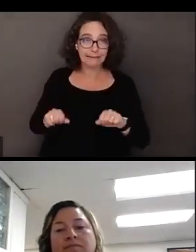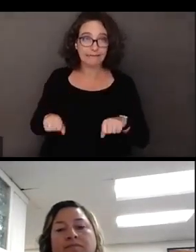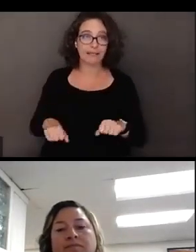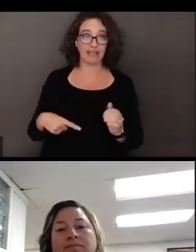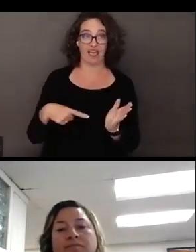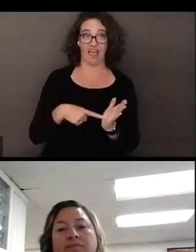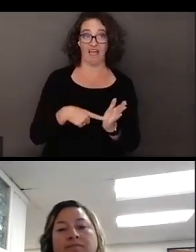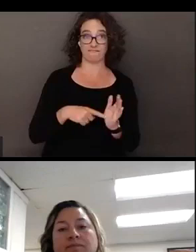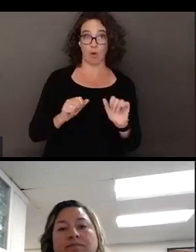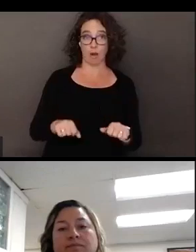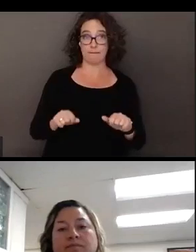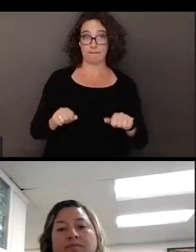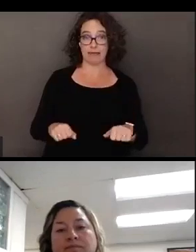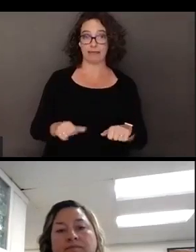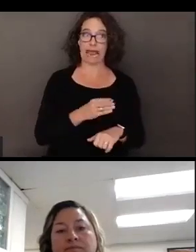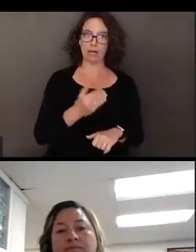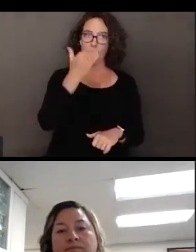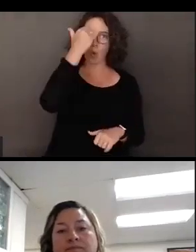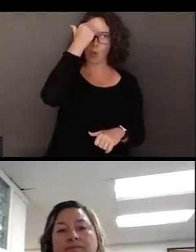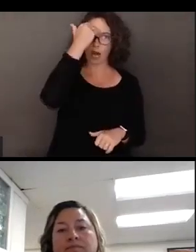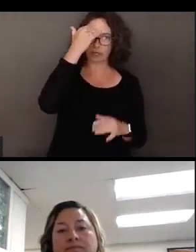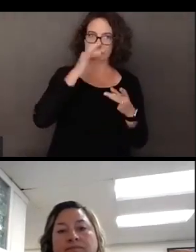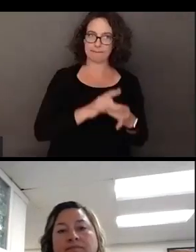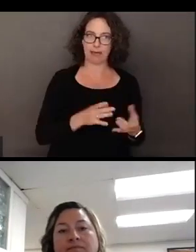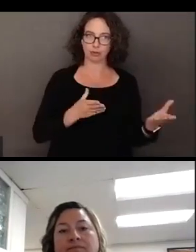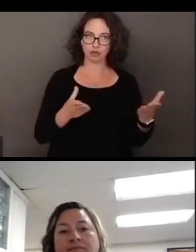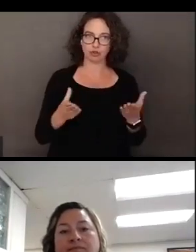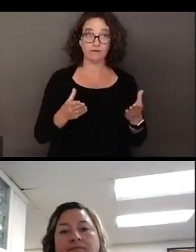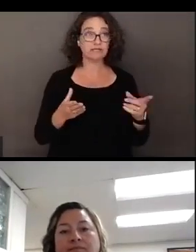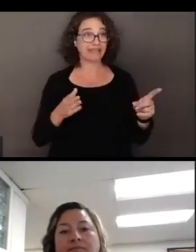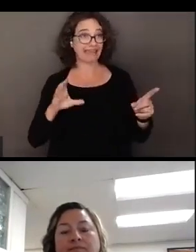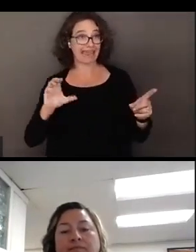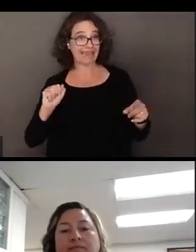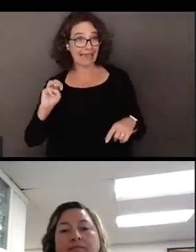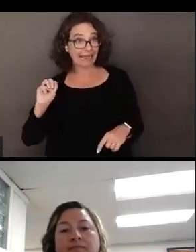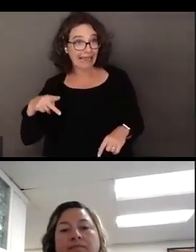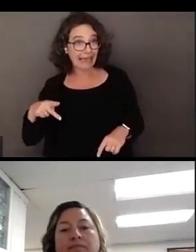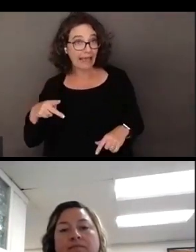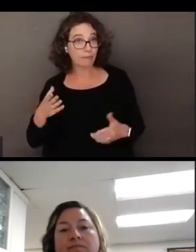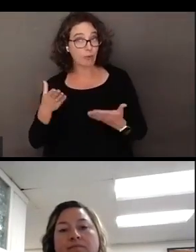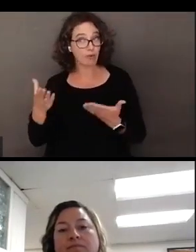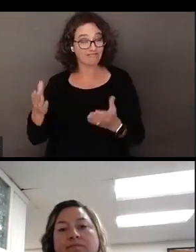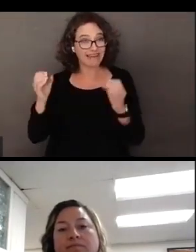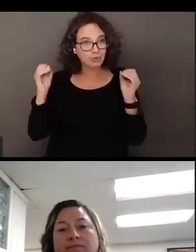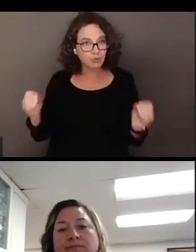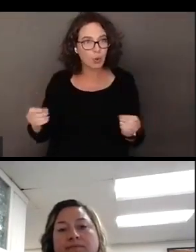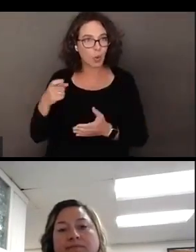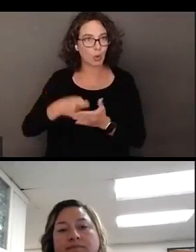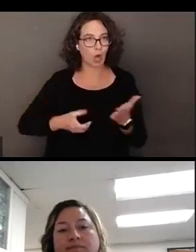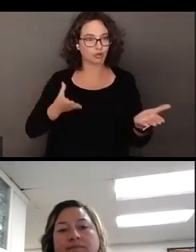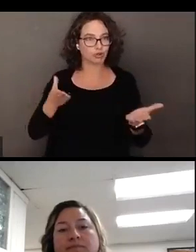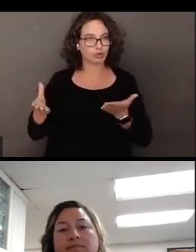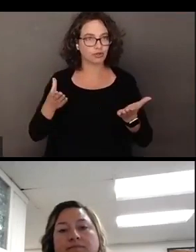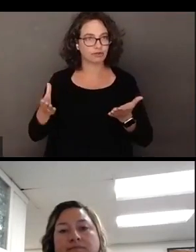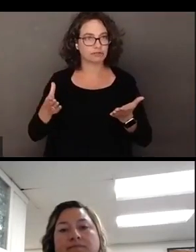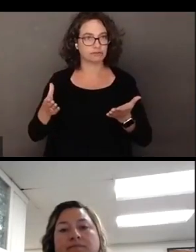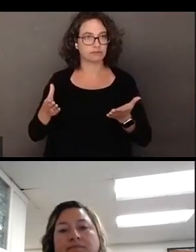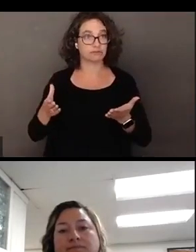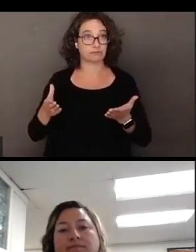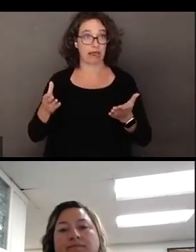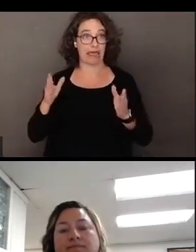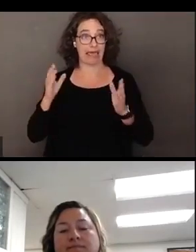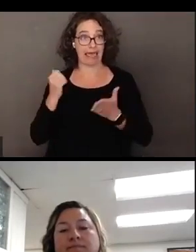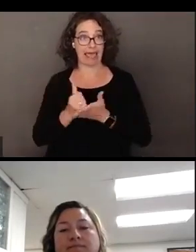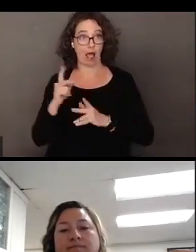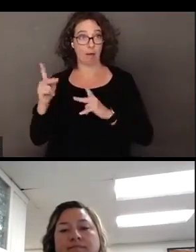of those services. So something like CAMP, which provides no-cost services, and to be able to get people into services very quickly